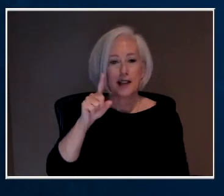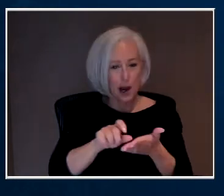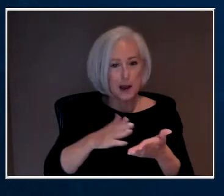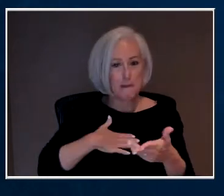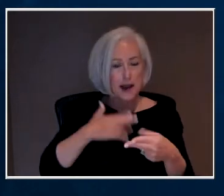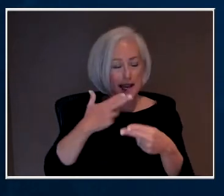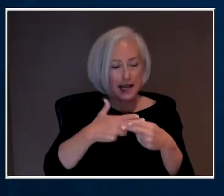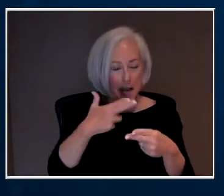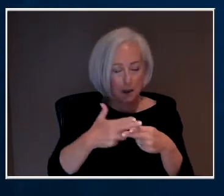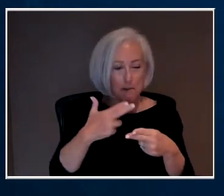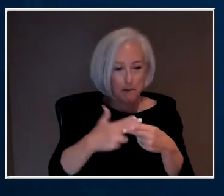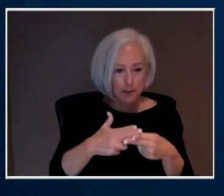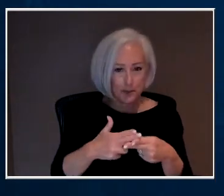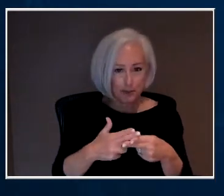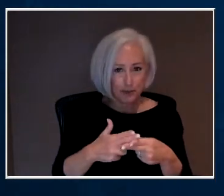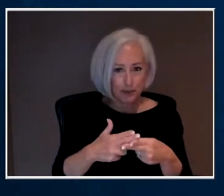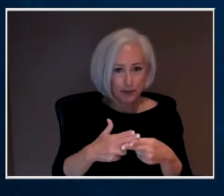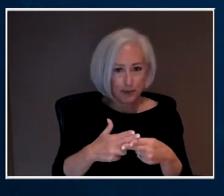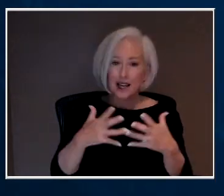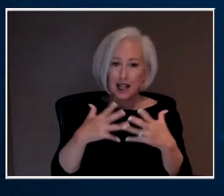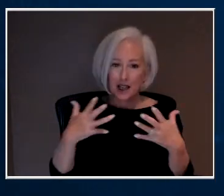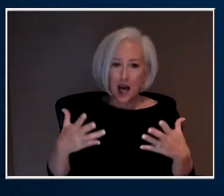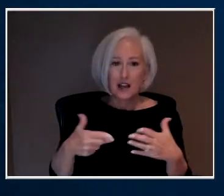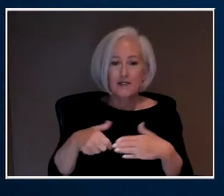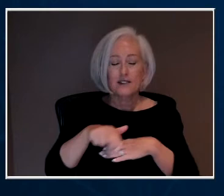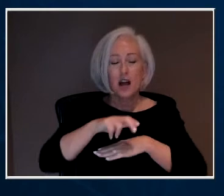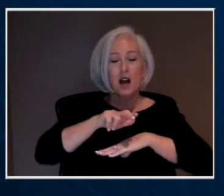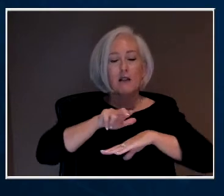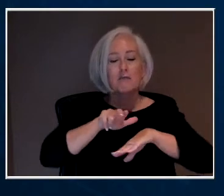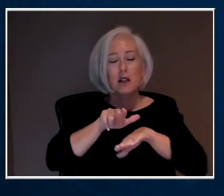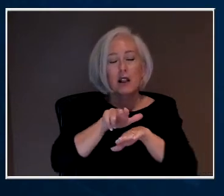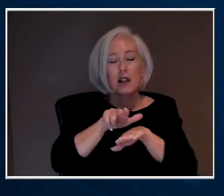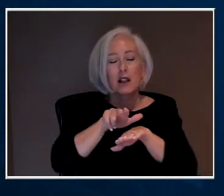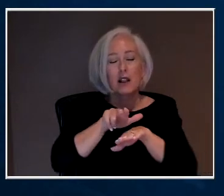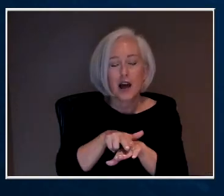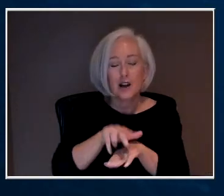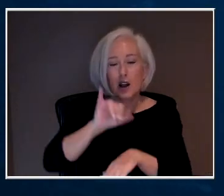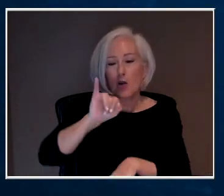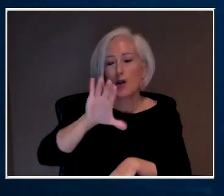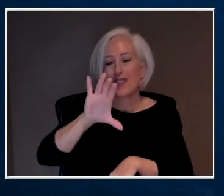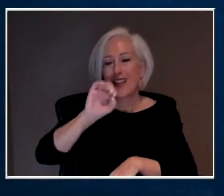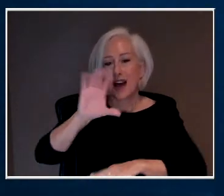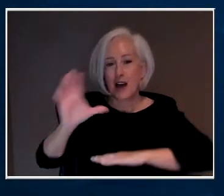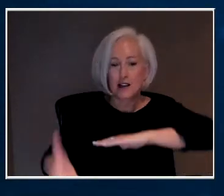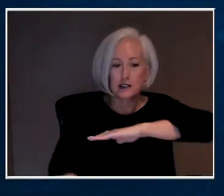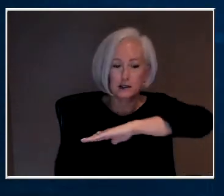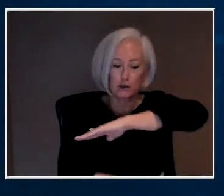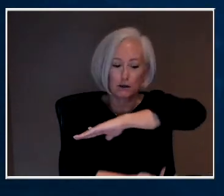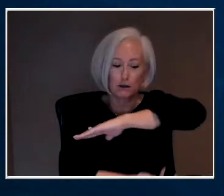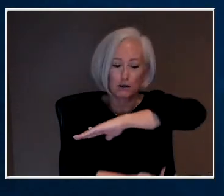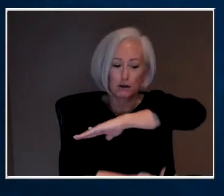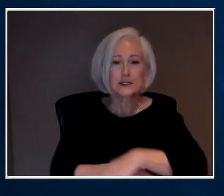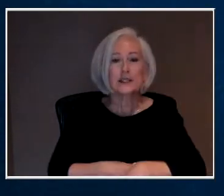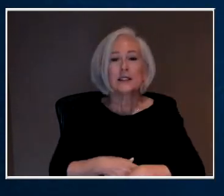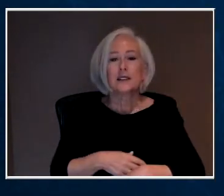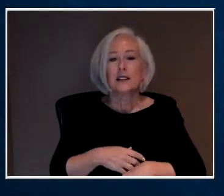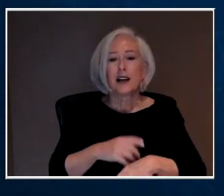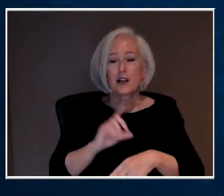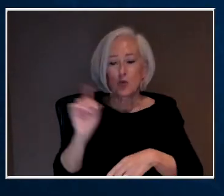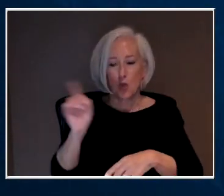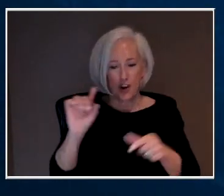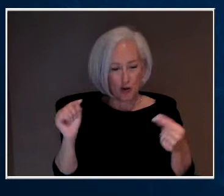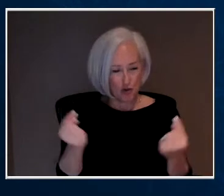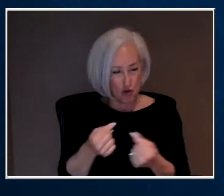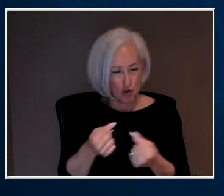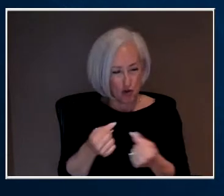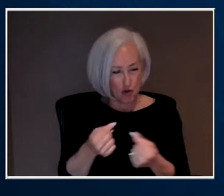And spent a lot of time on the couch with ice bags under my arm and the places that hurt.